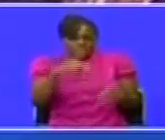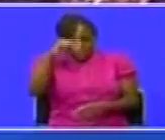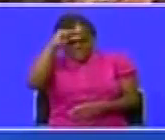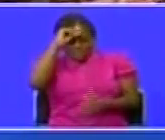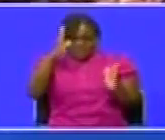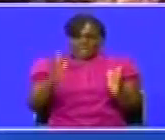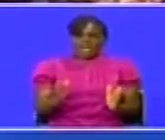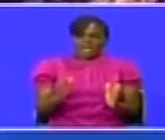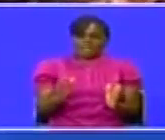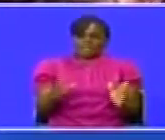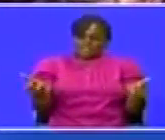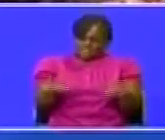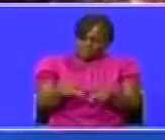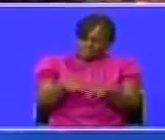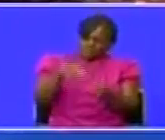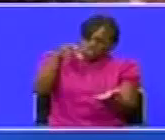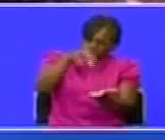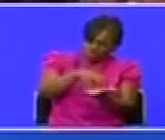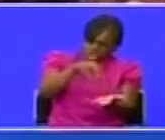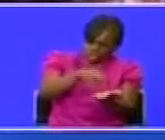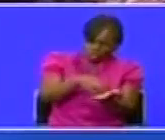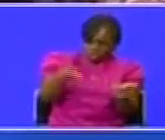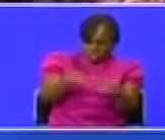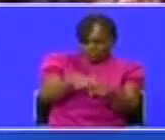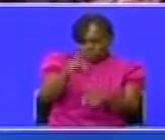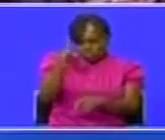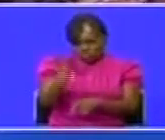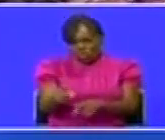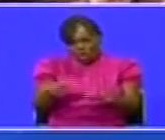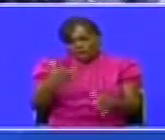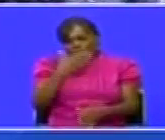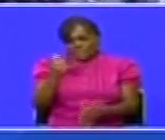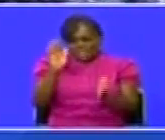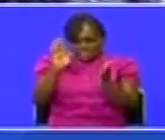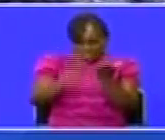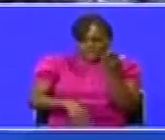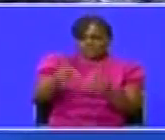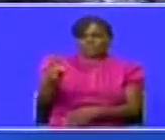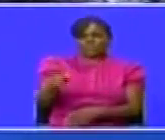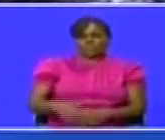to face a man who is like you, or even better than you,